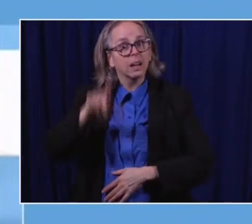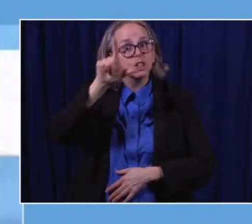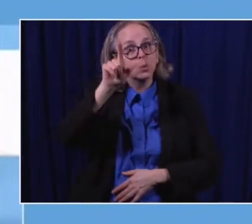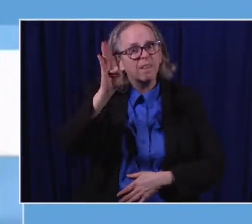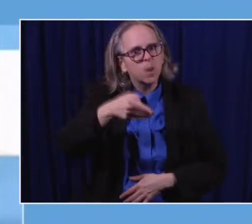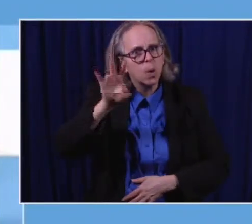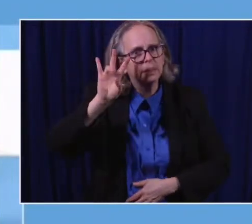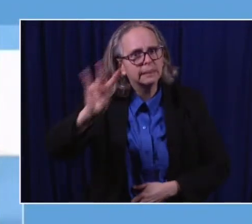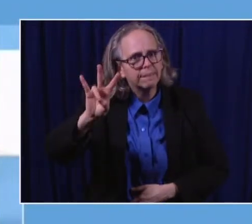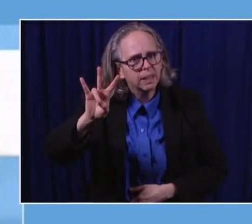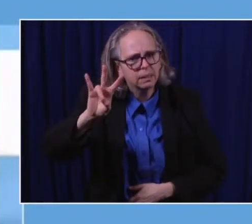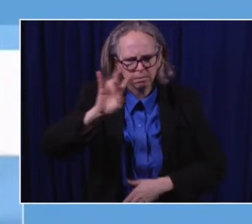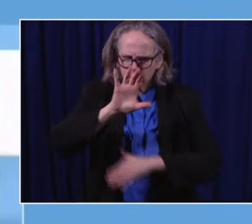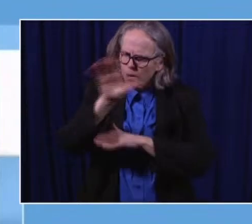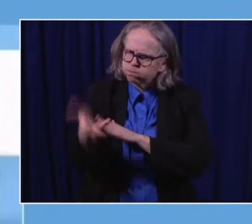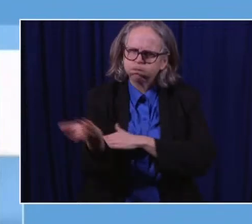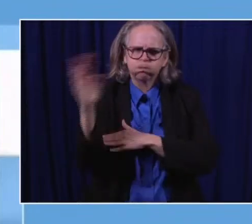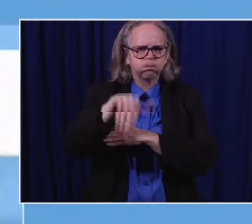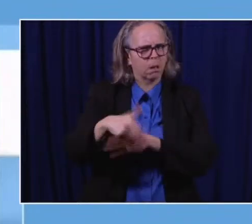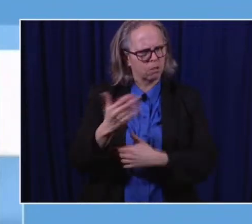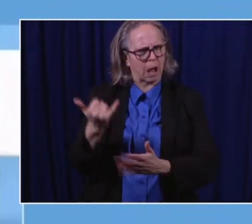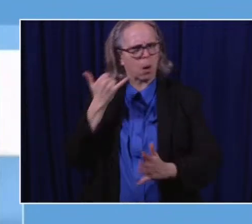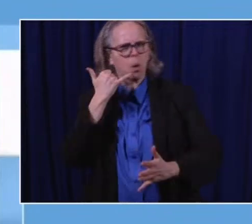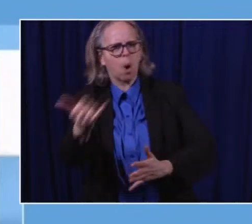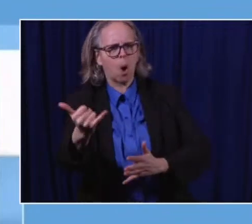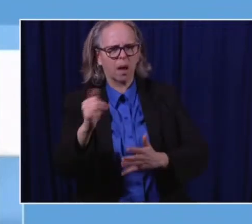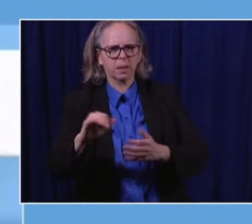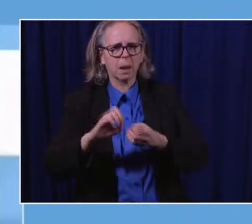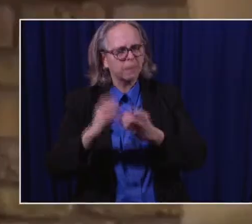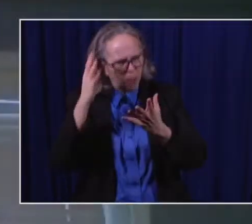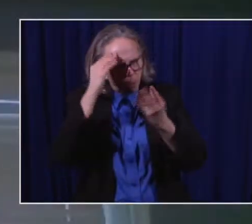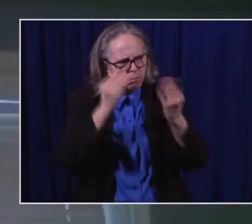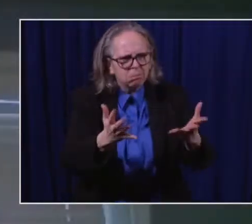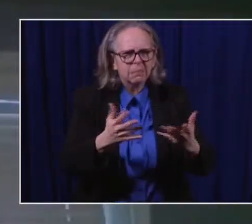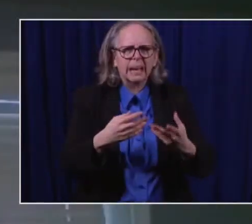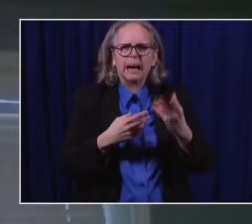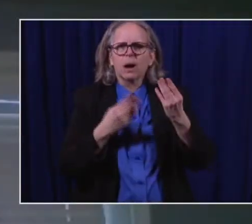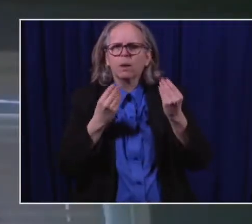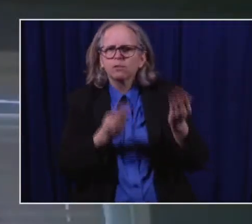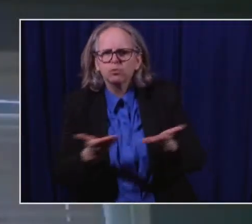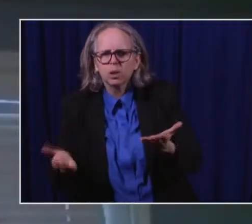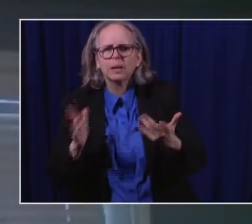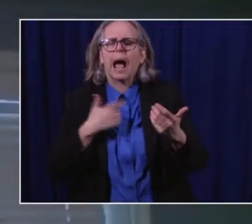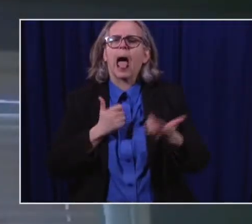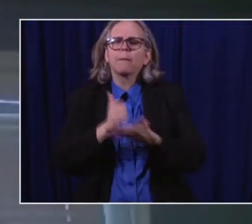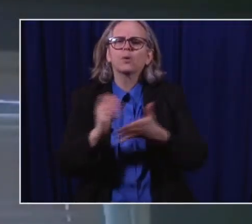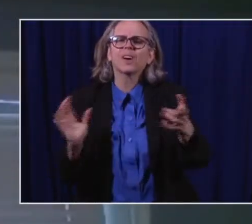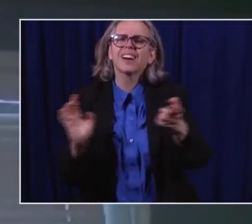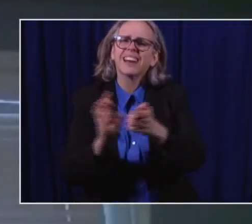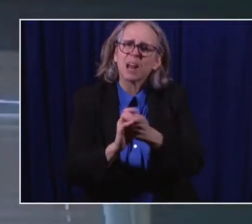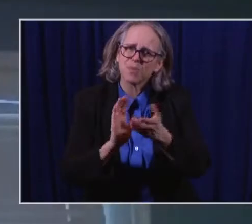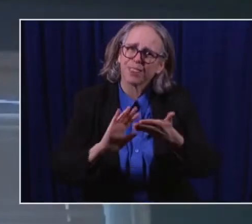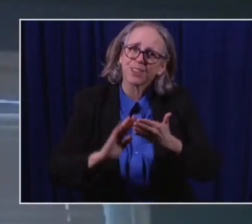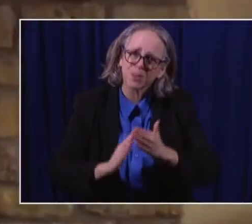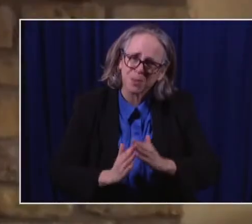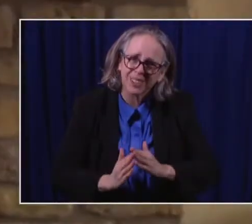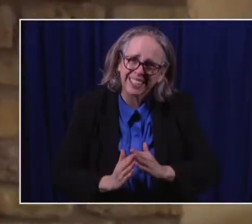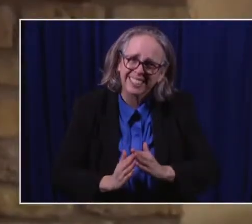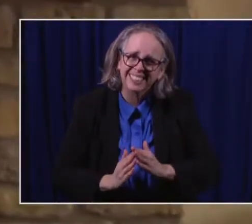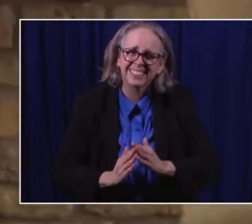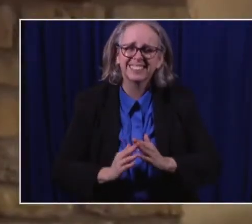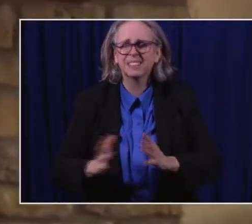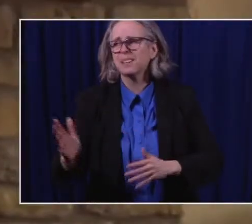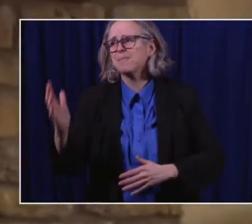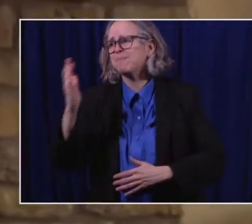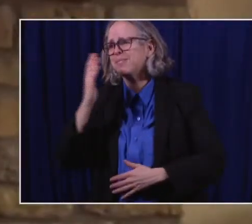the community. Governor, again, thanks for giving me the time to talk today about the importance of mental health for Ohio's youth. Director,